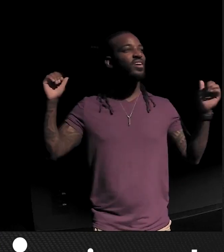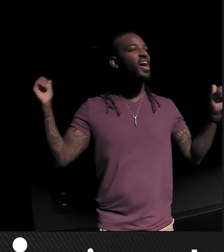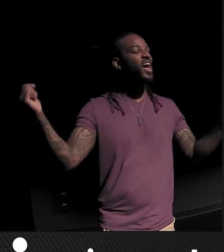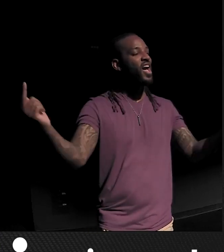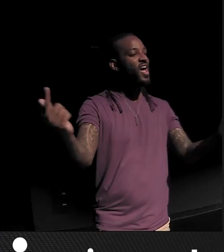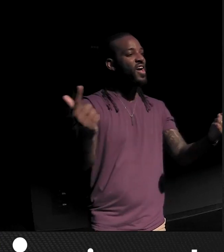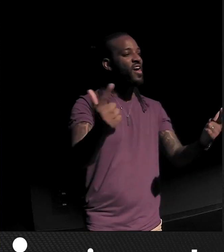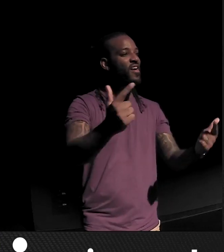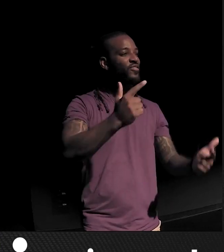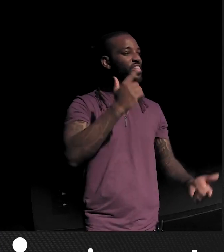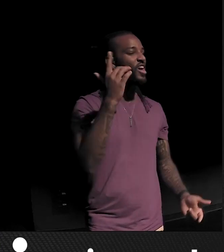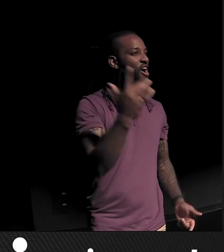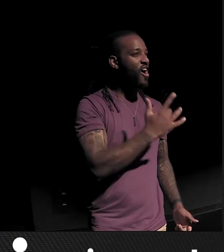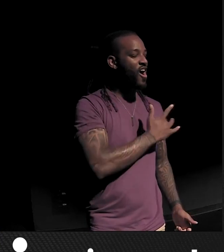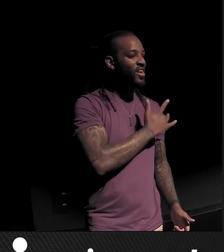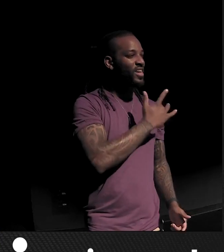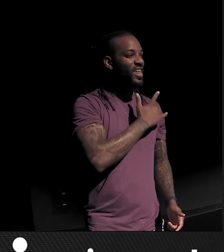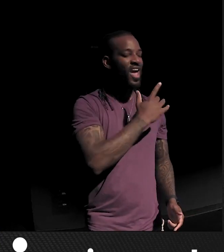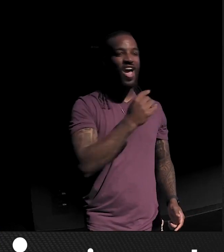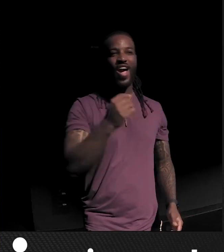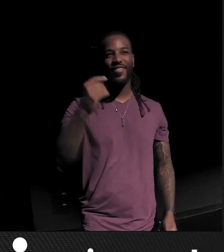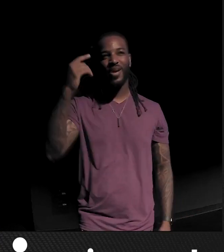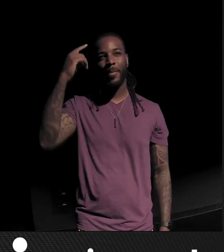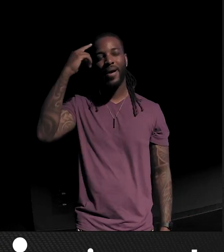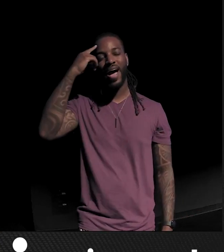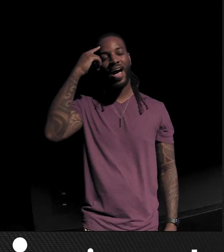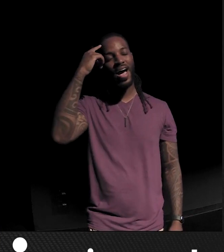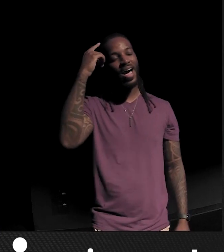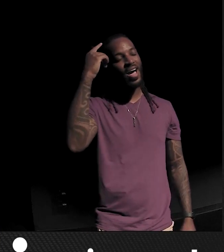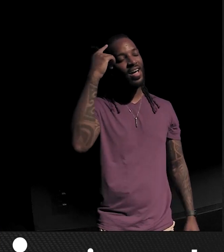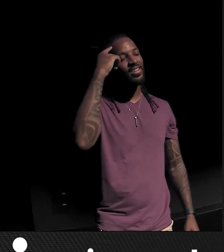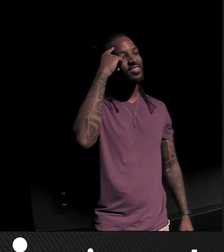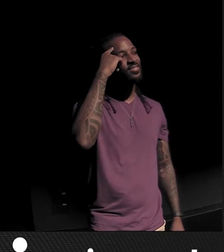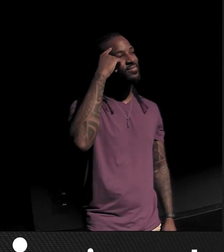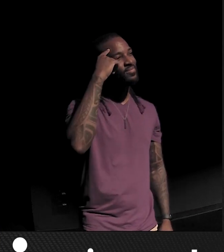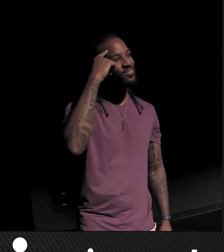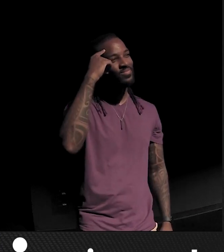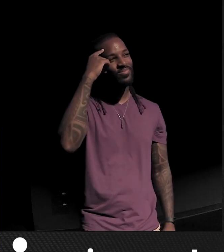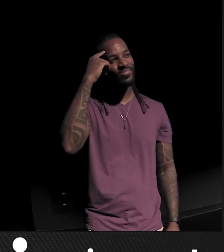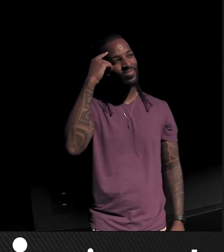over every heart and every mind.